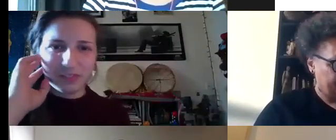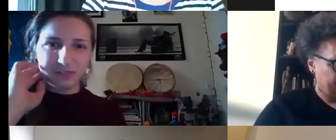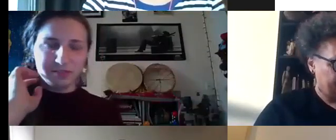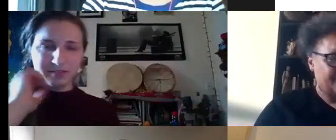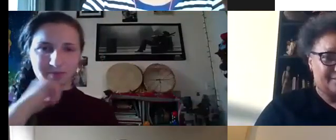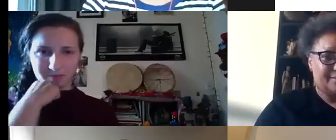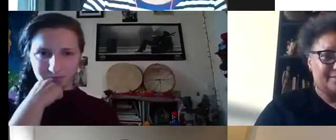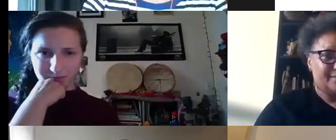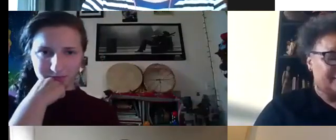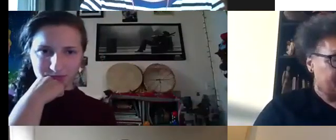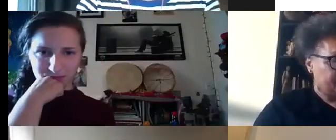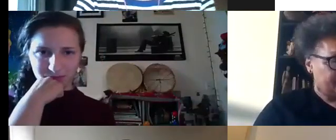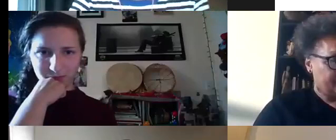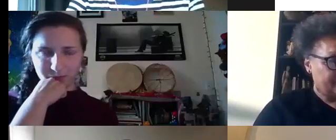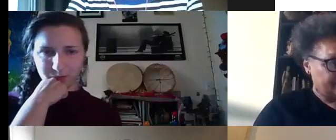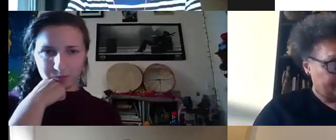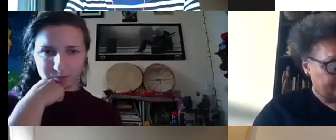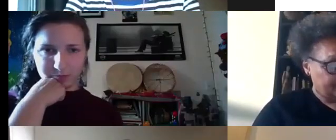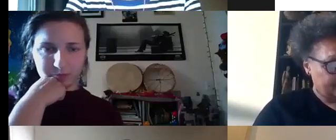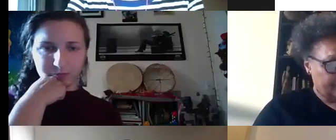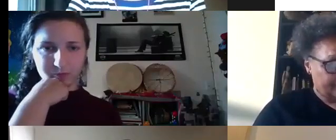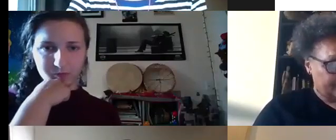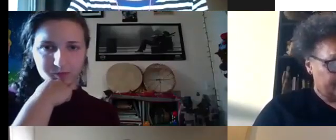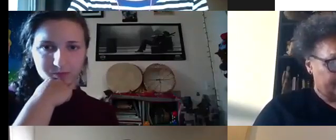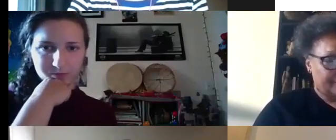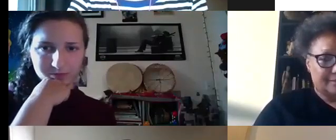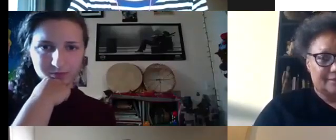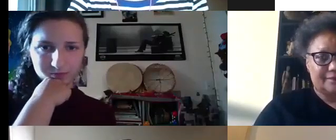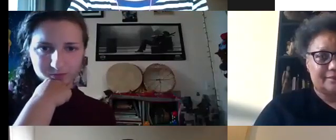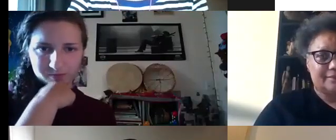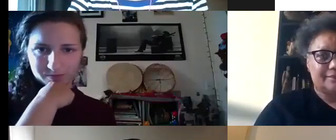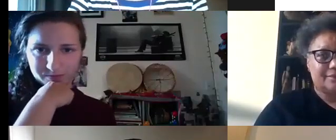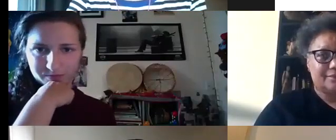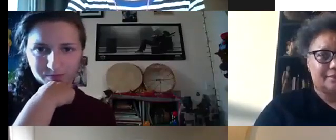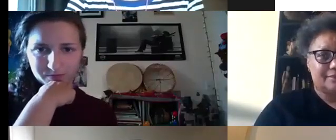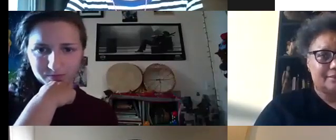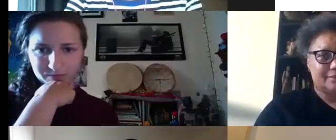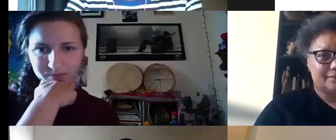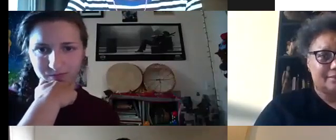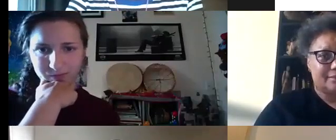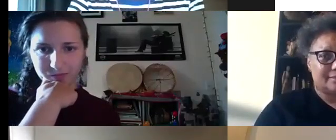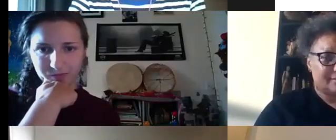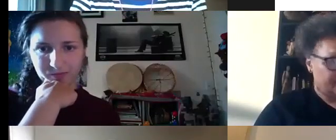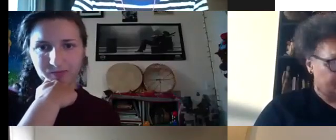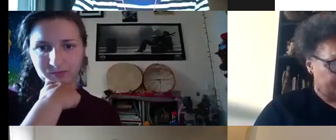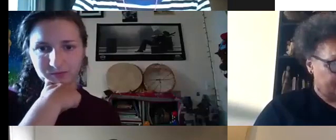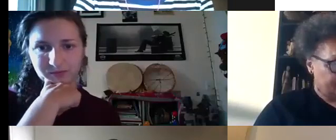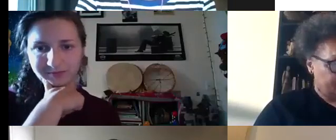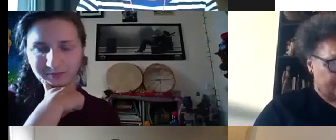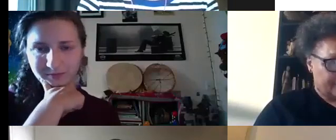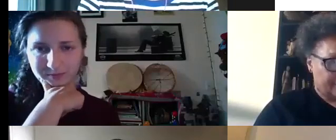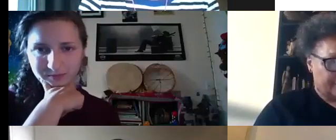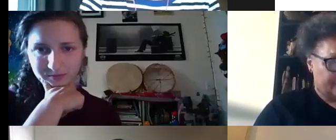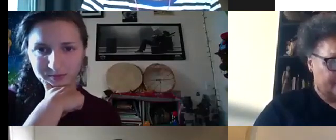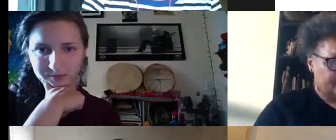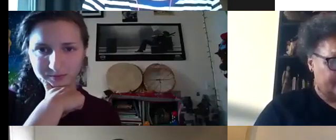masculine experience. Through casting techniques, the artist captured their transitioning body at different stages of their